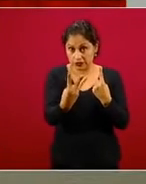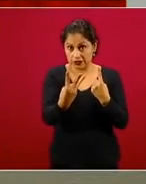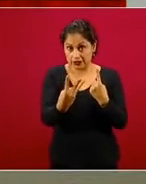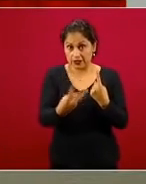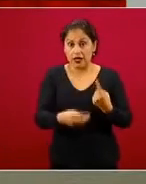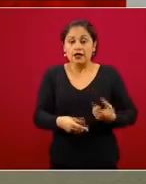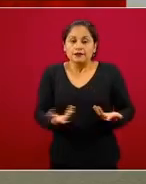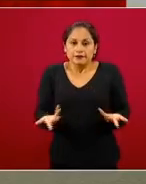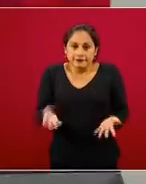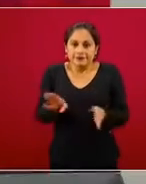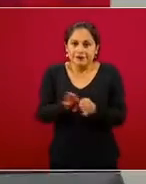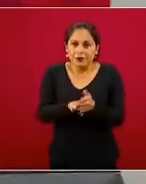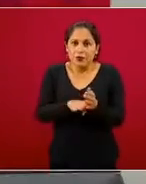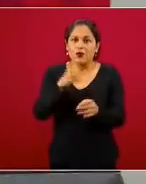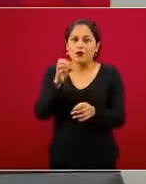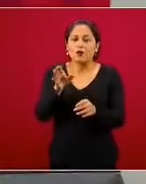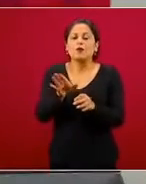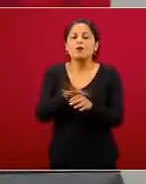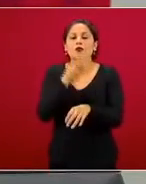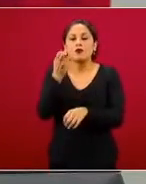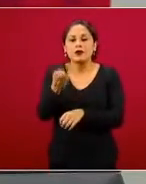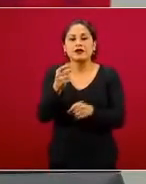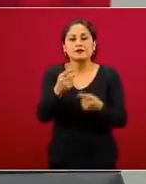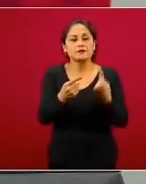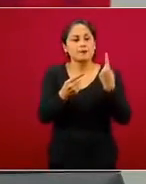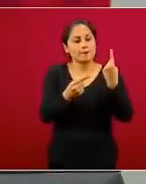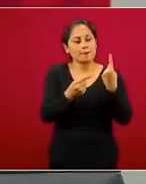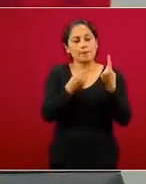the number is between 2 and 3.